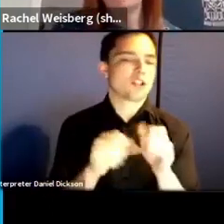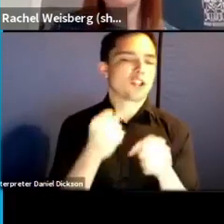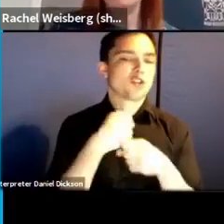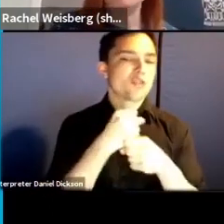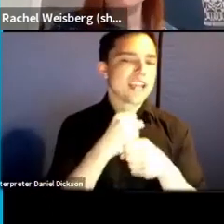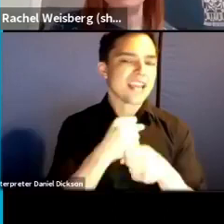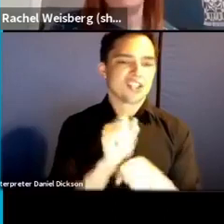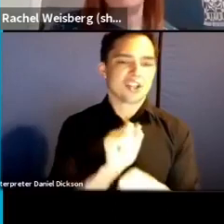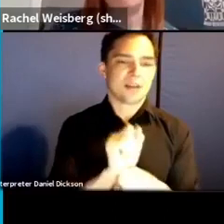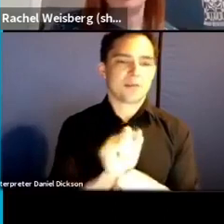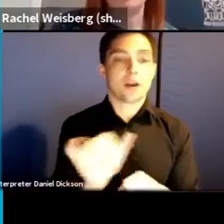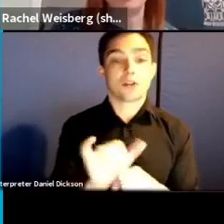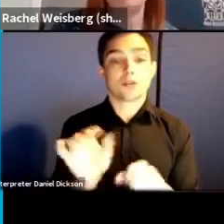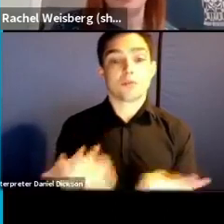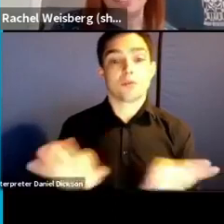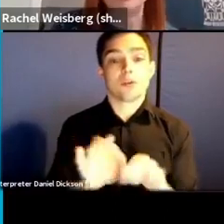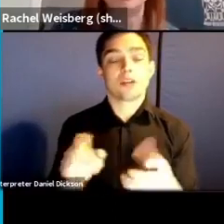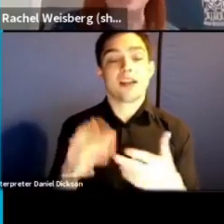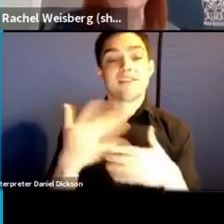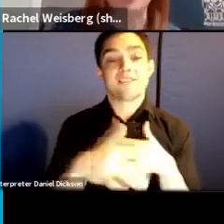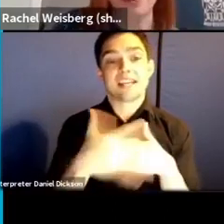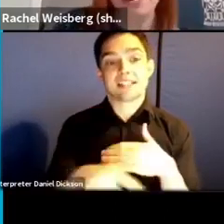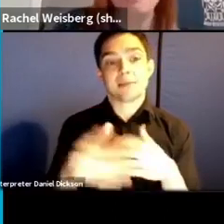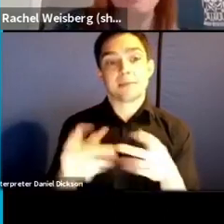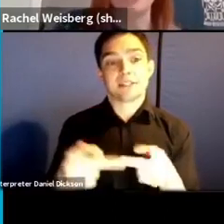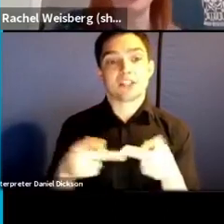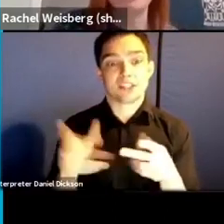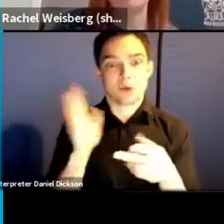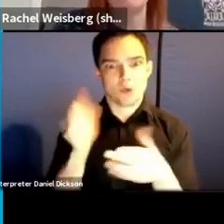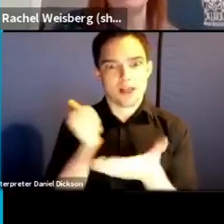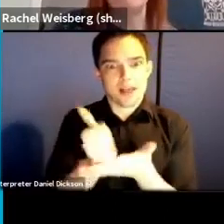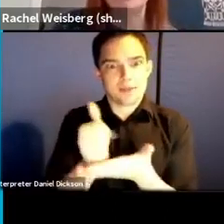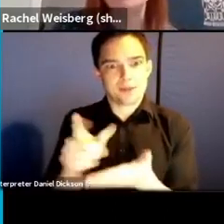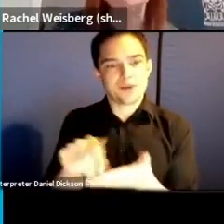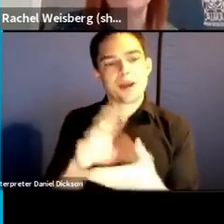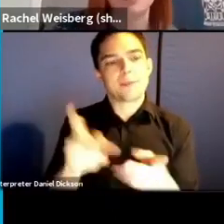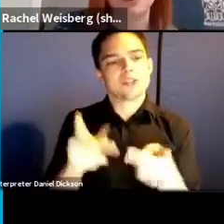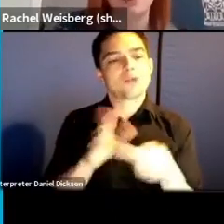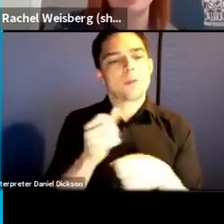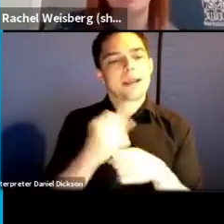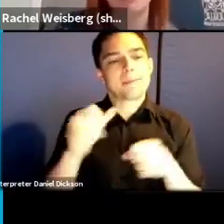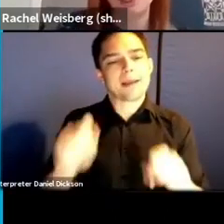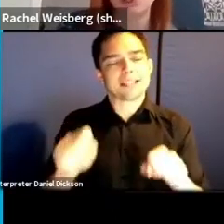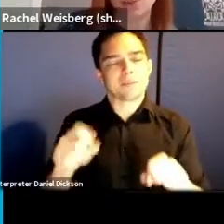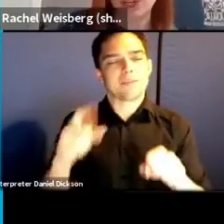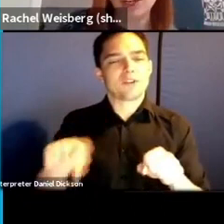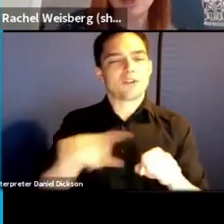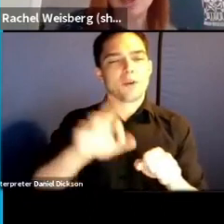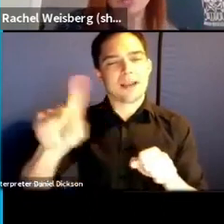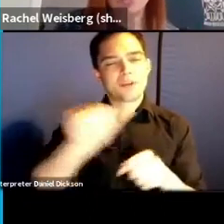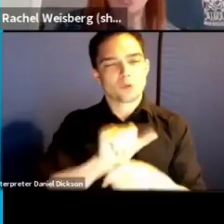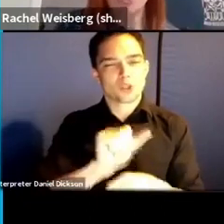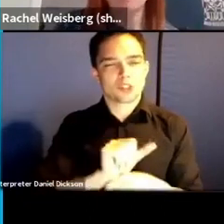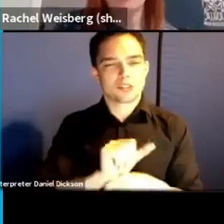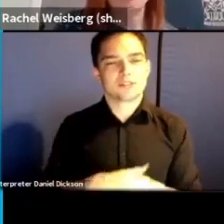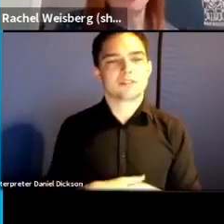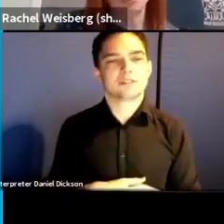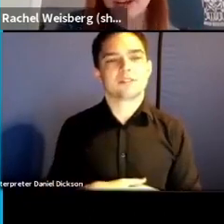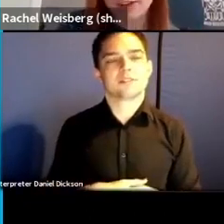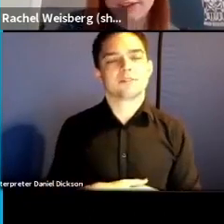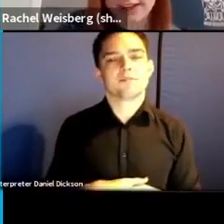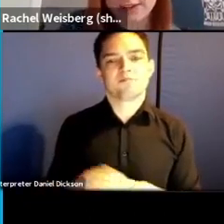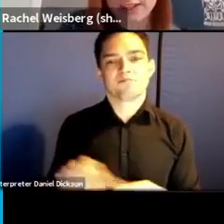And of course, we need a vacant position that's going to actually help you, right? A position that's going to make it possible for you to return to work. You have